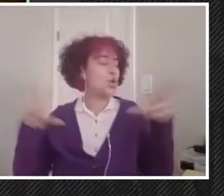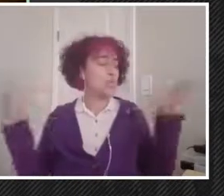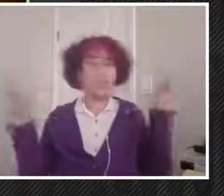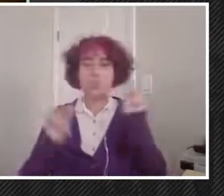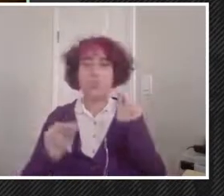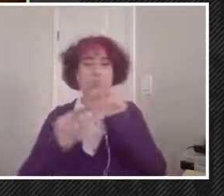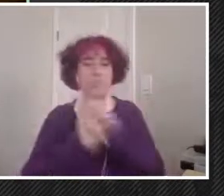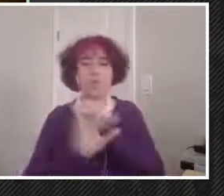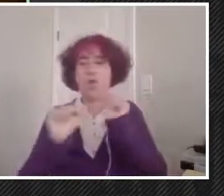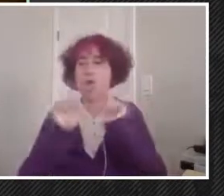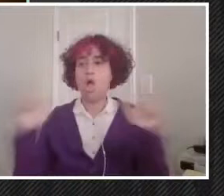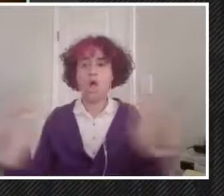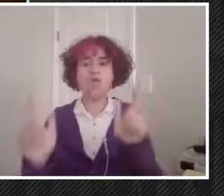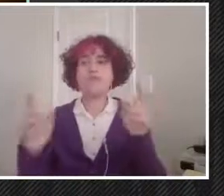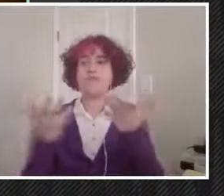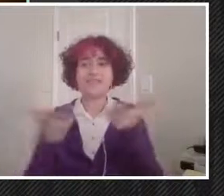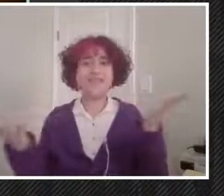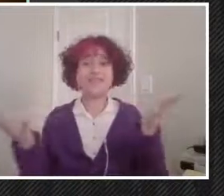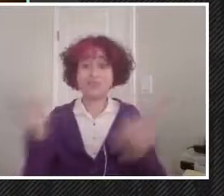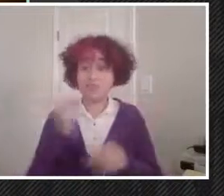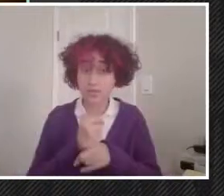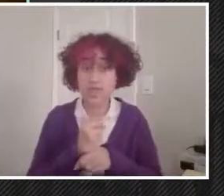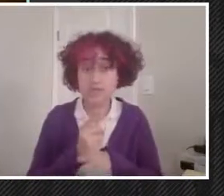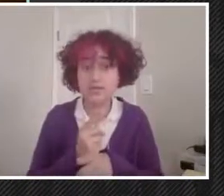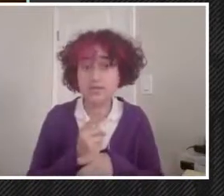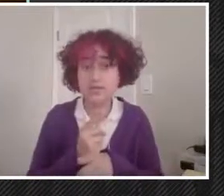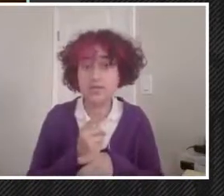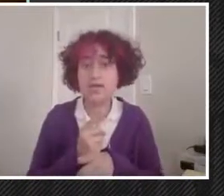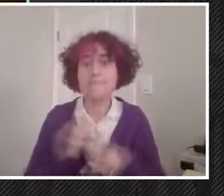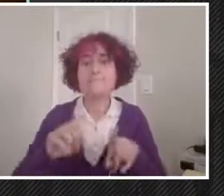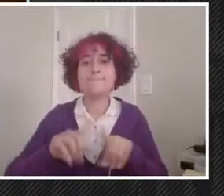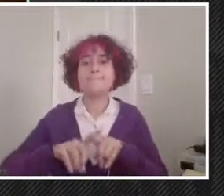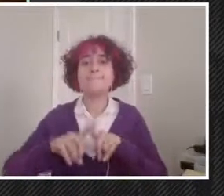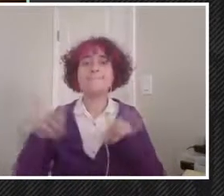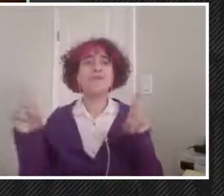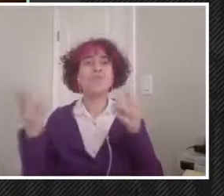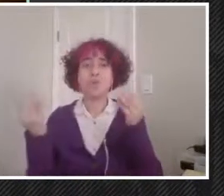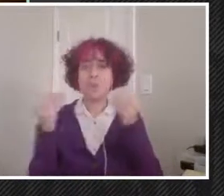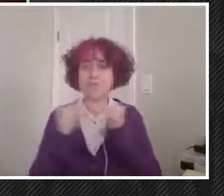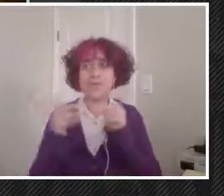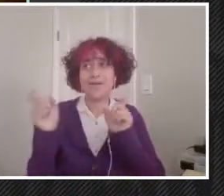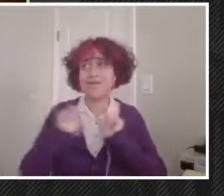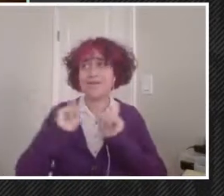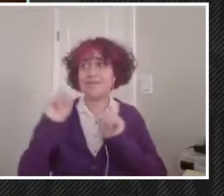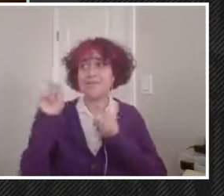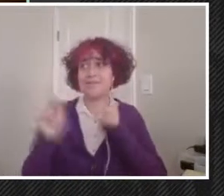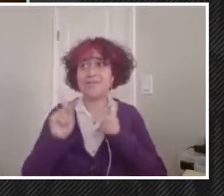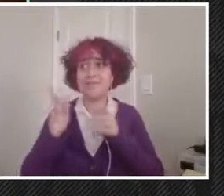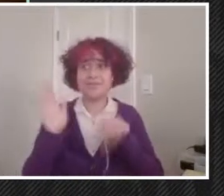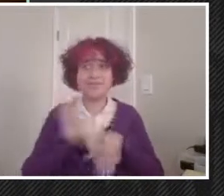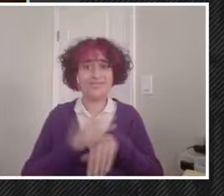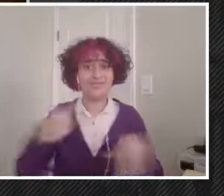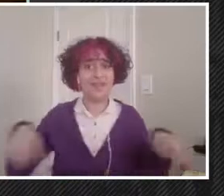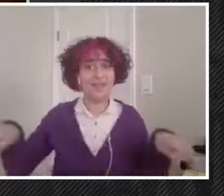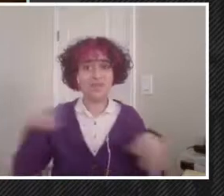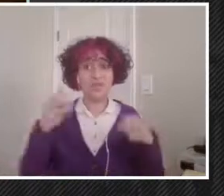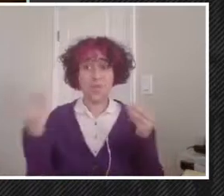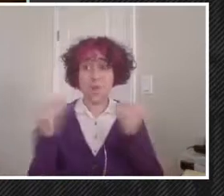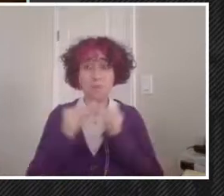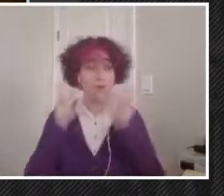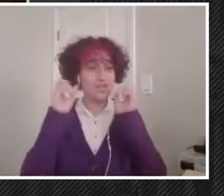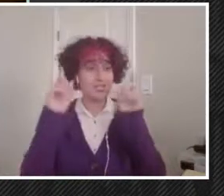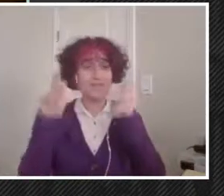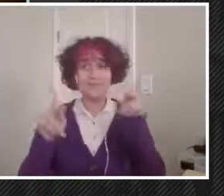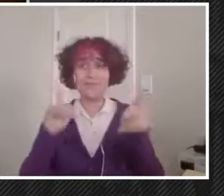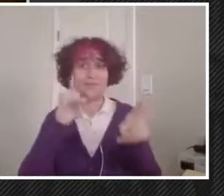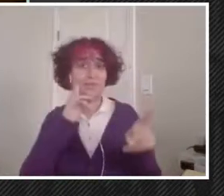have contributed, right? But there are more gifted people than us. There are more educated people than us, more talented people